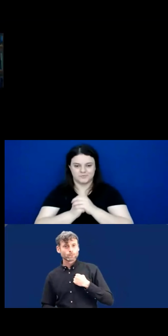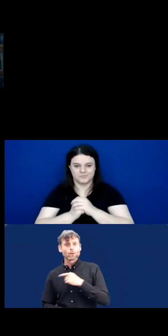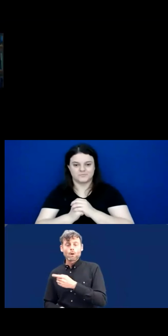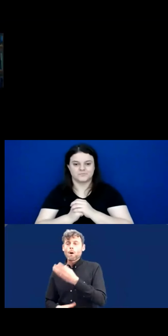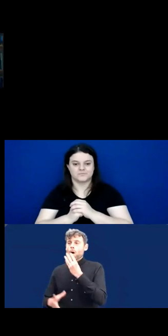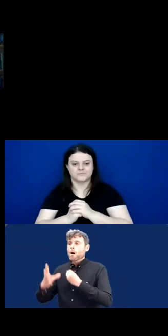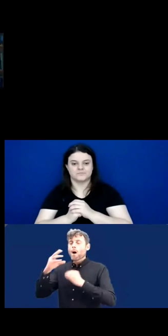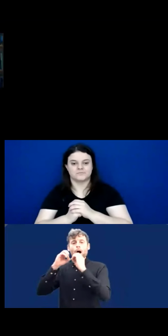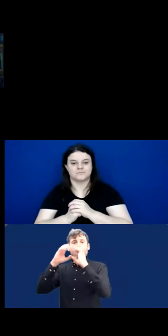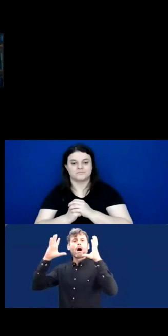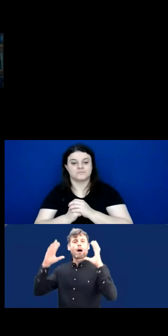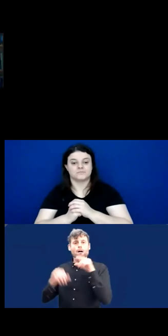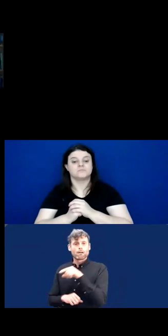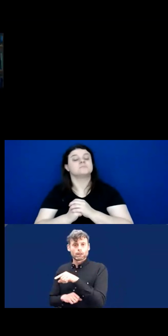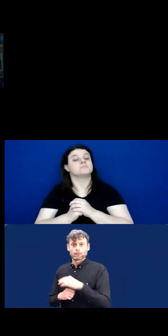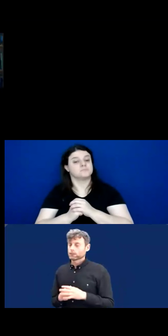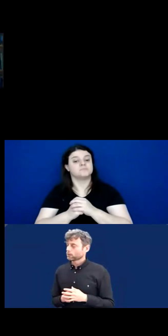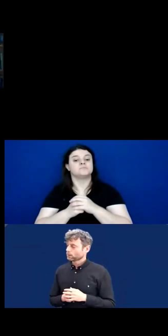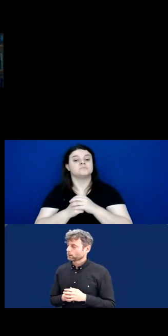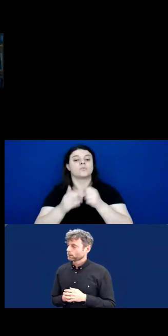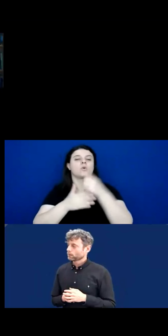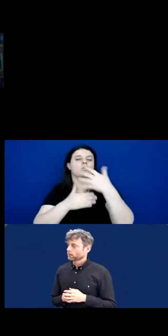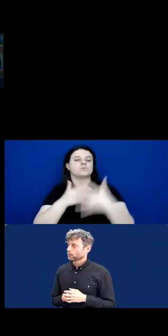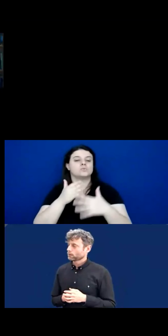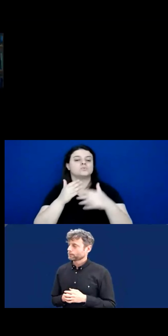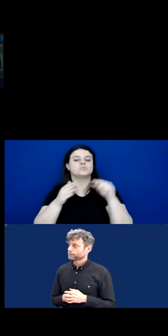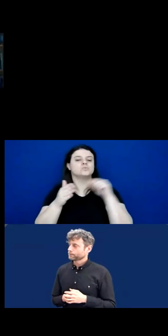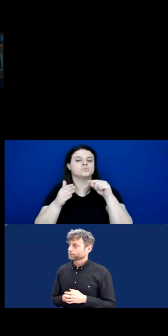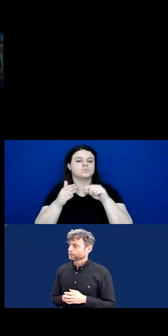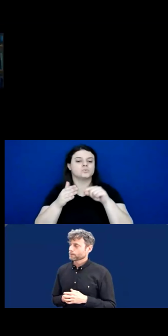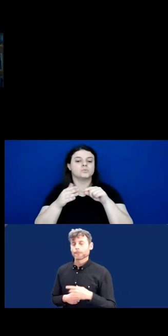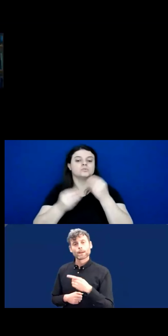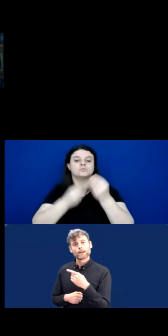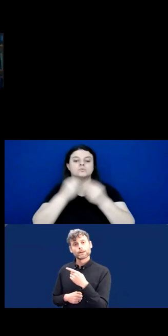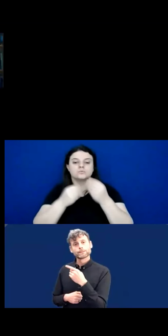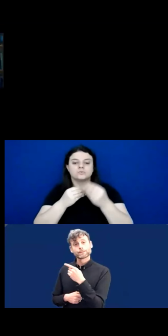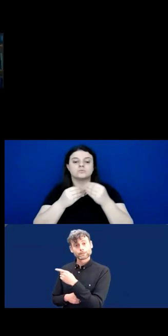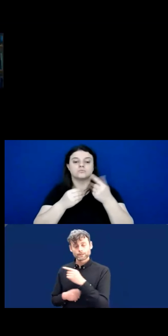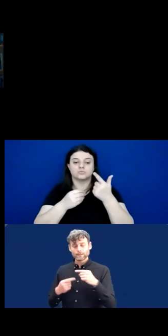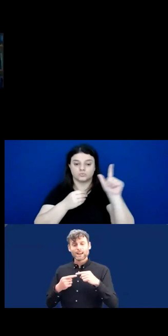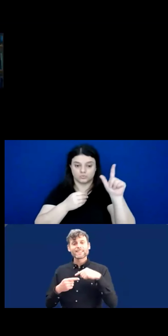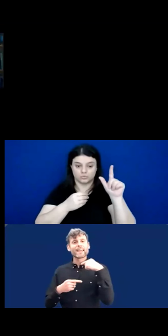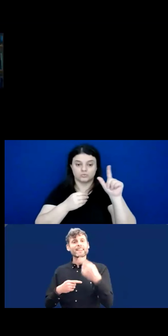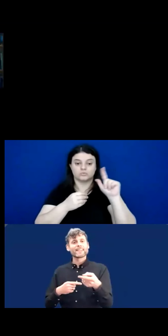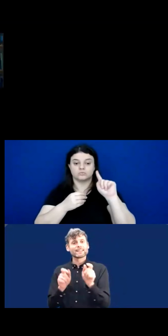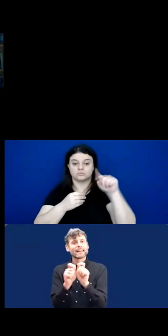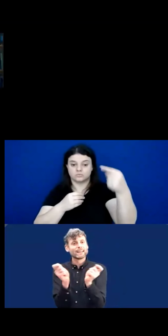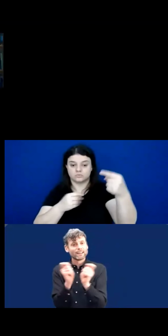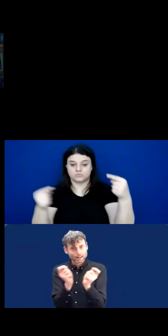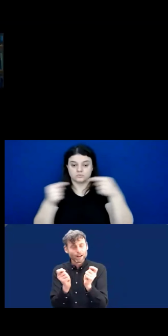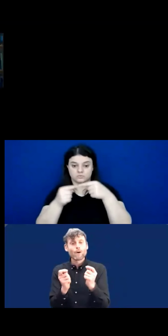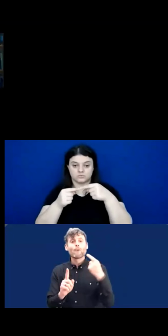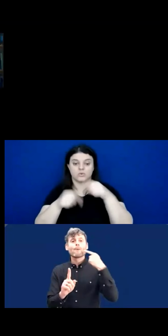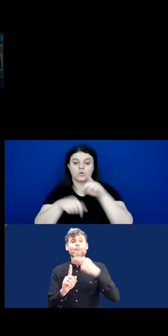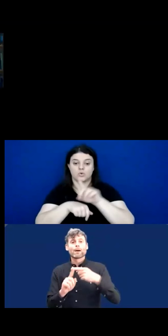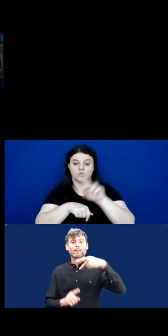For the content of this intervention, you have to wait on the next publication and the PhD thesis